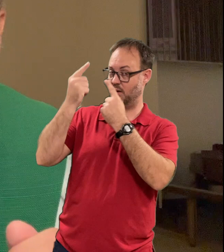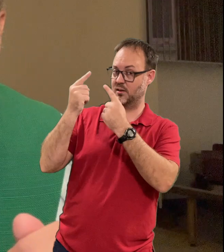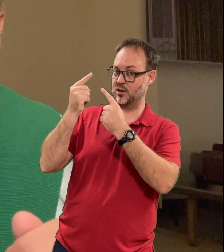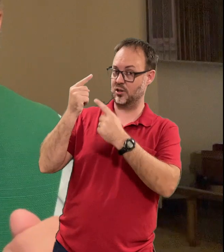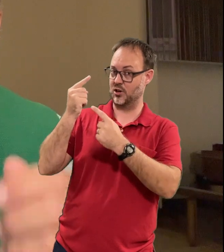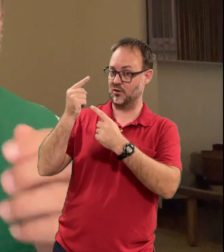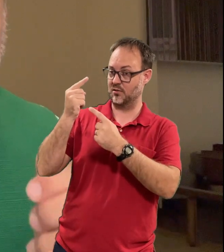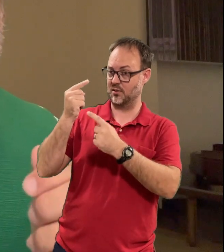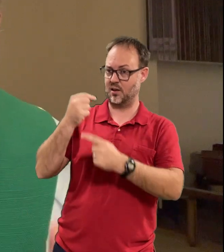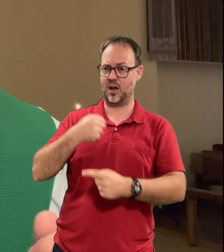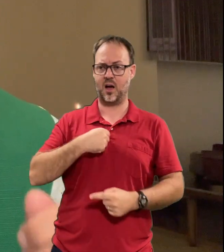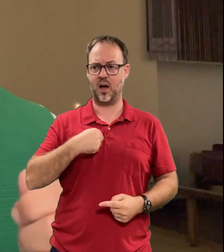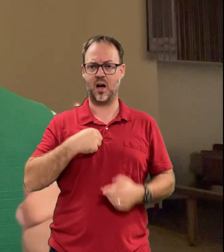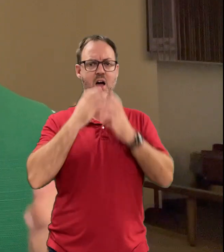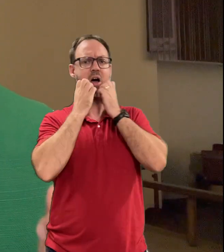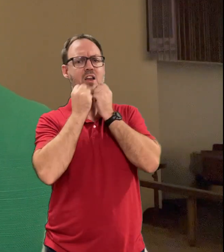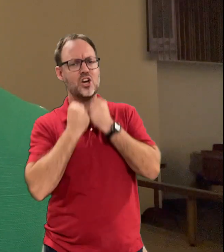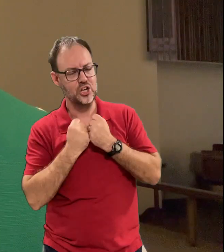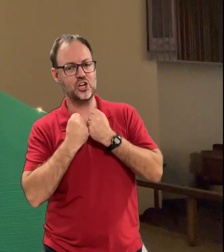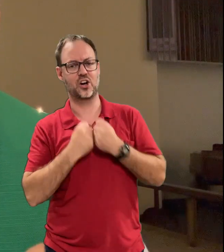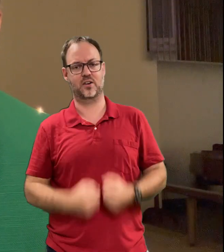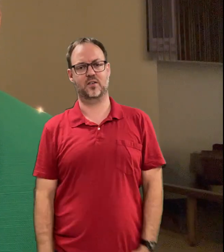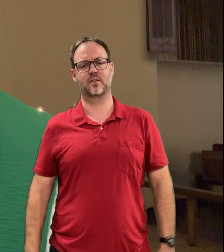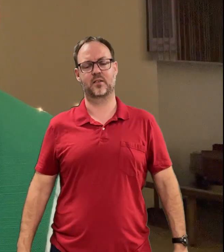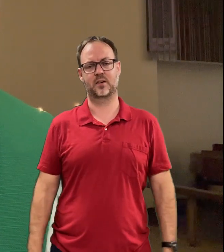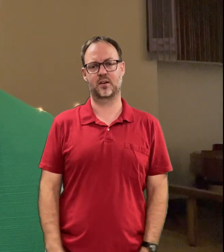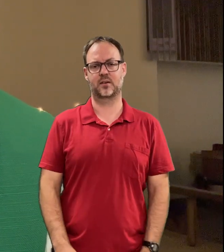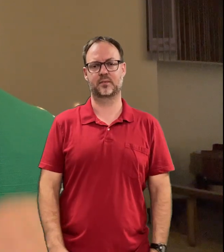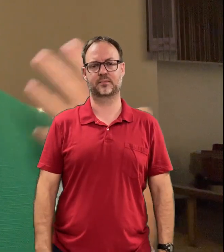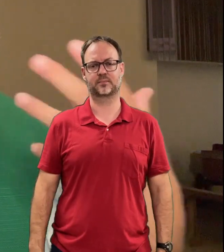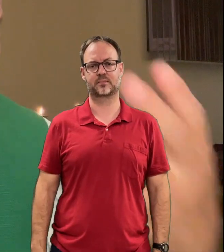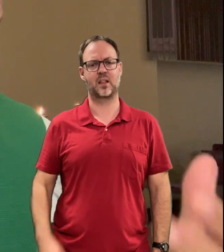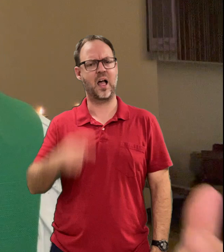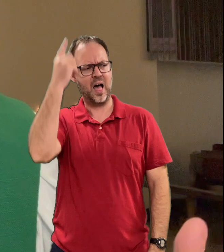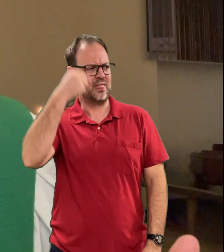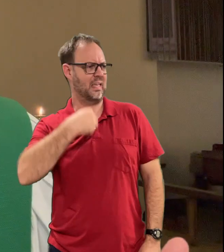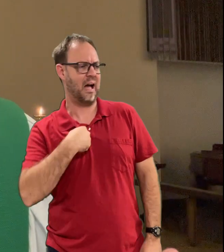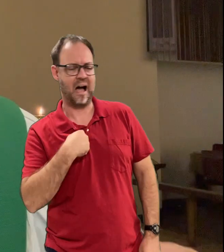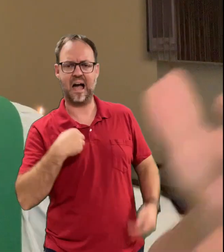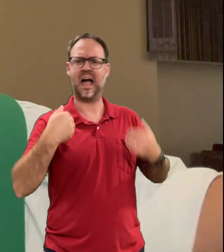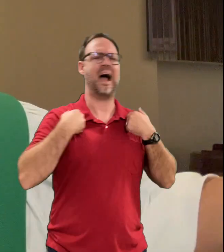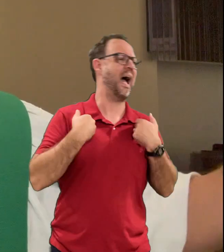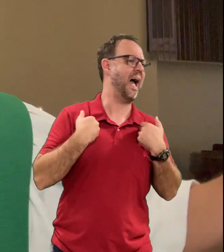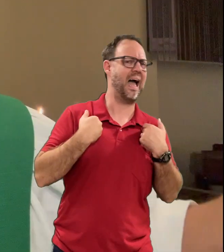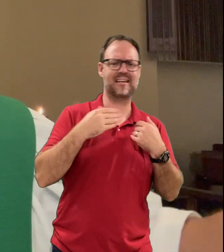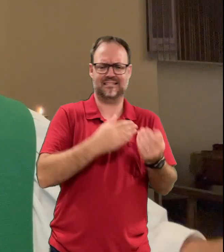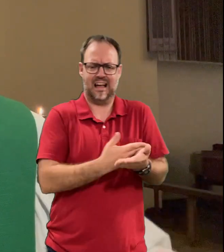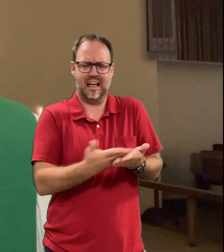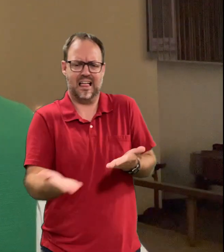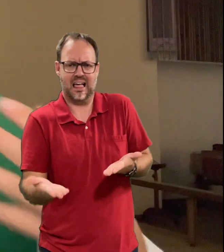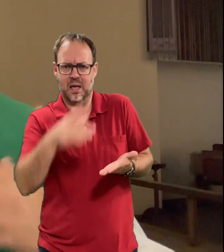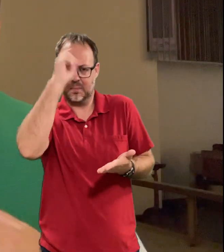think that you deserve these things. You start to think that you have all